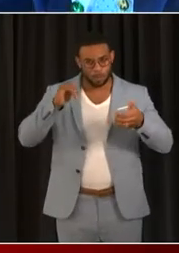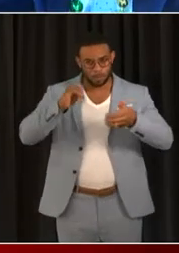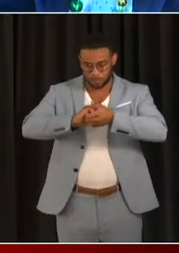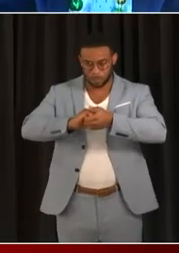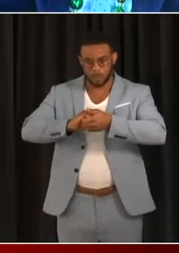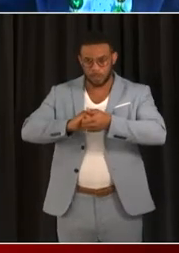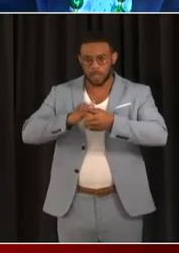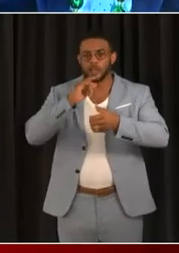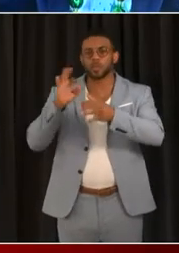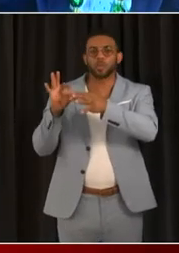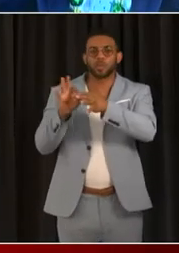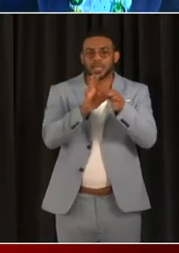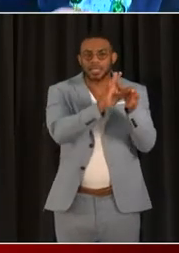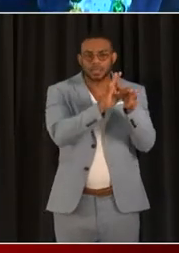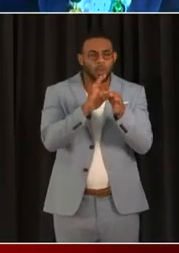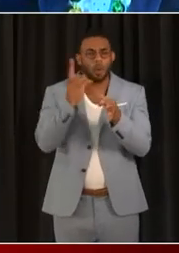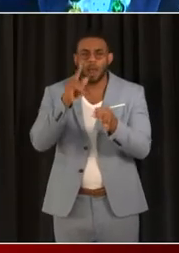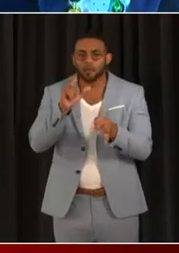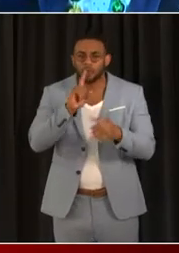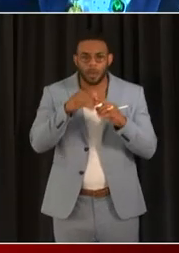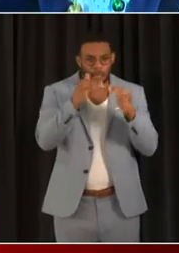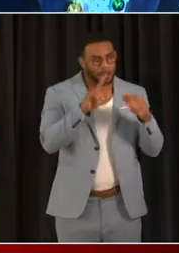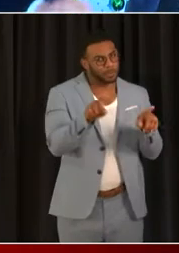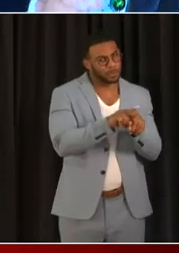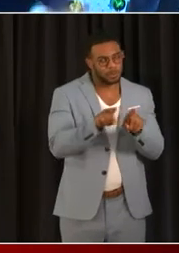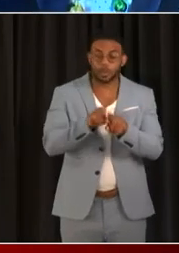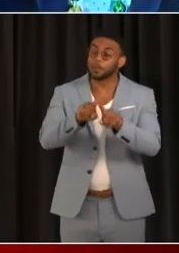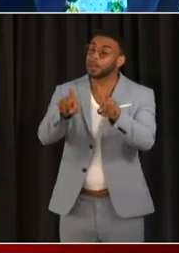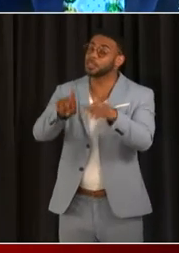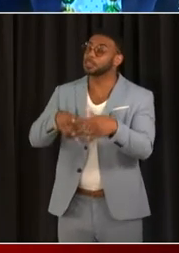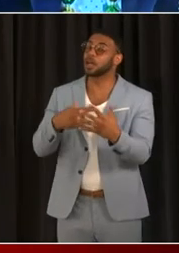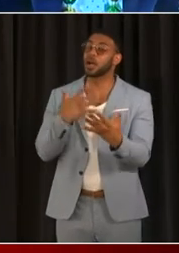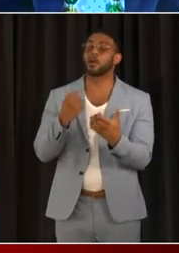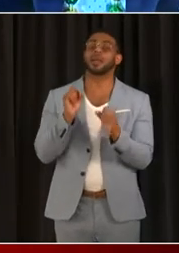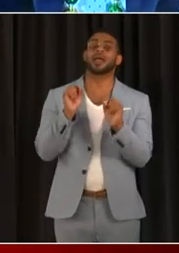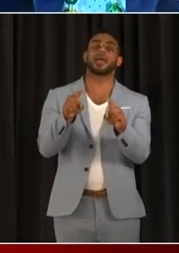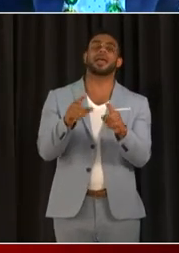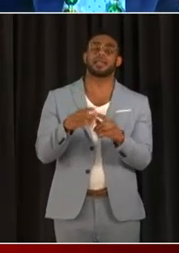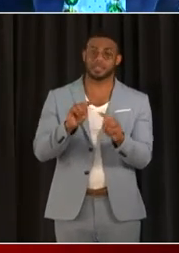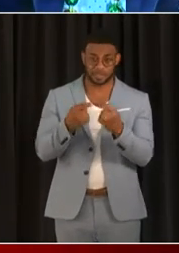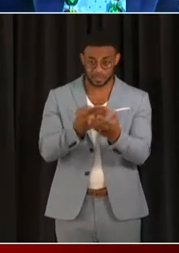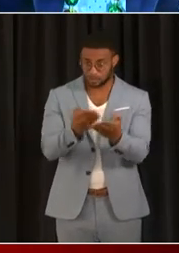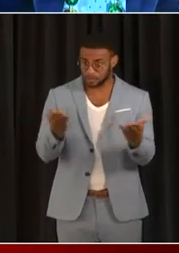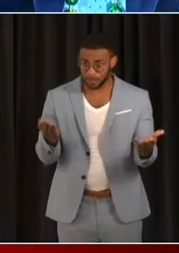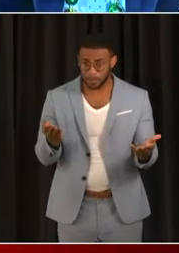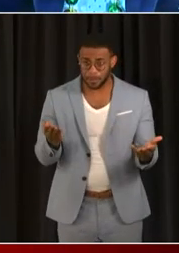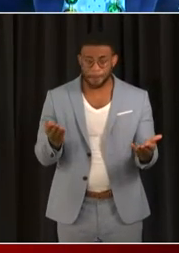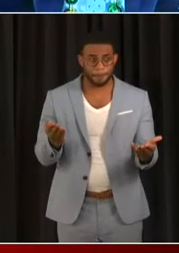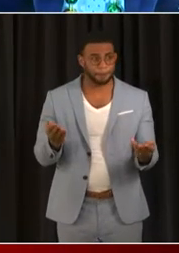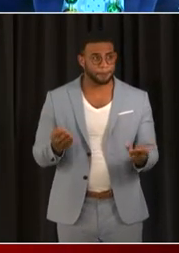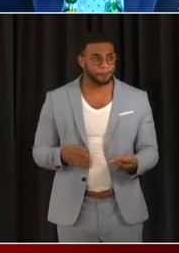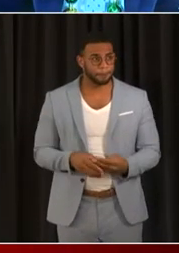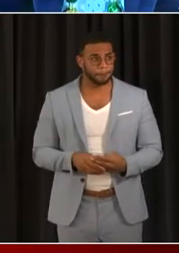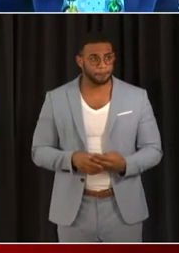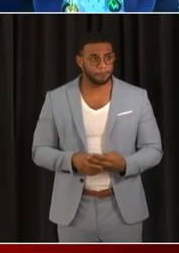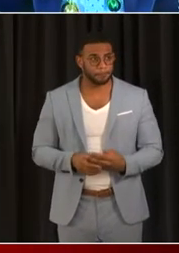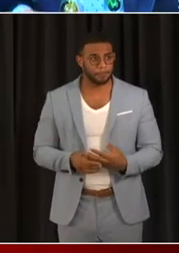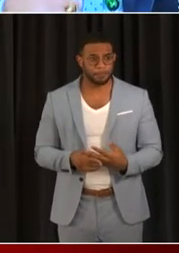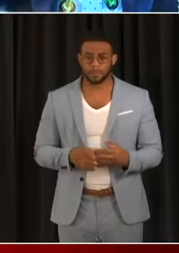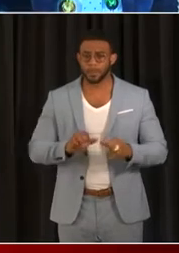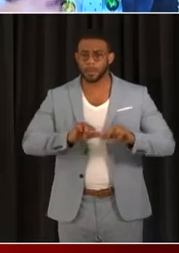we always have to talk about housing as well. But to start, I'm going to ask the team to put up